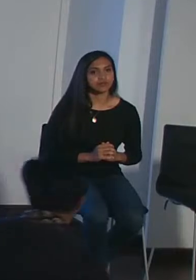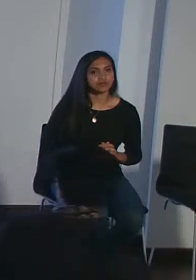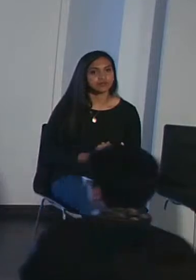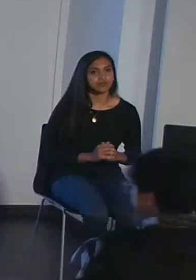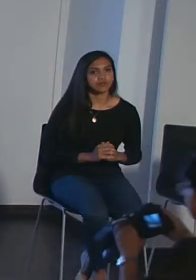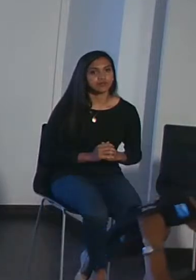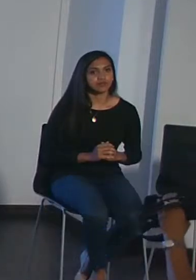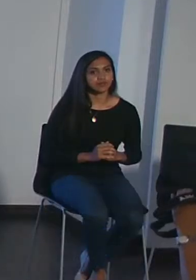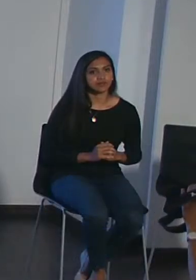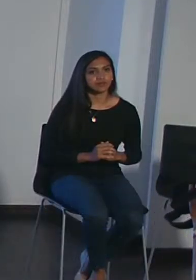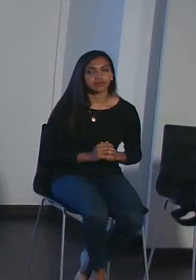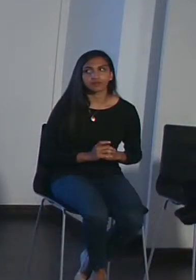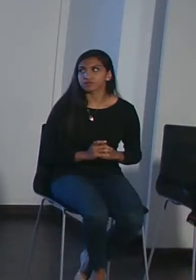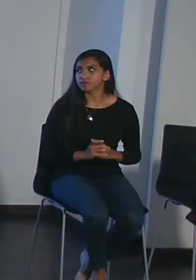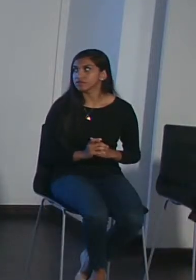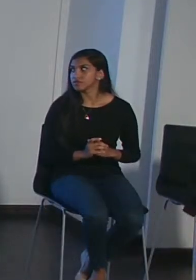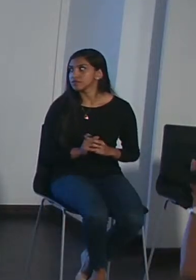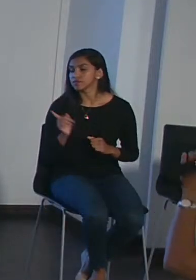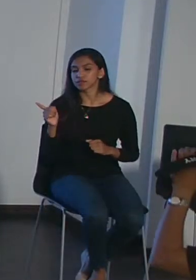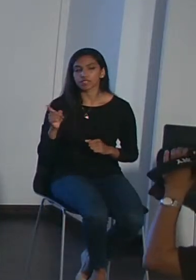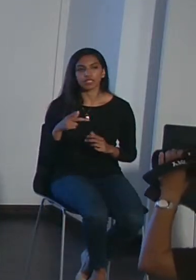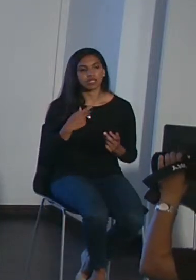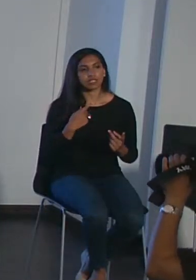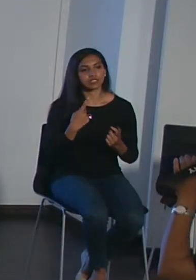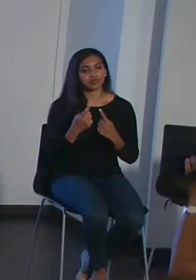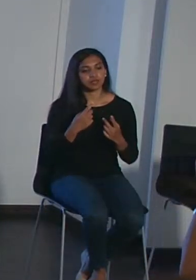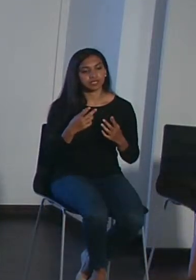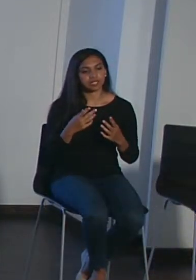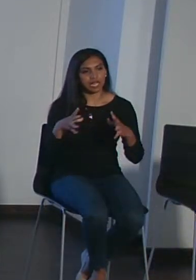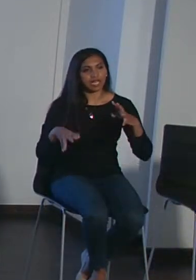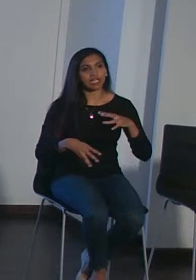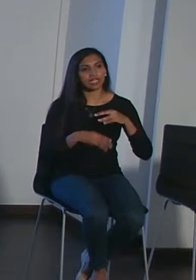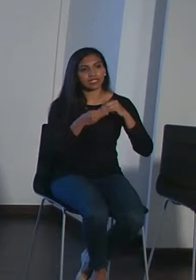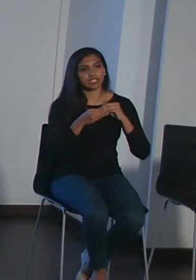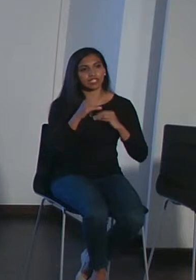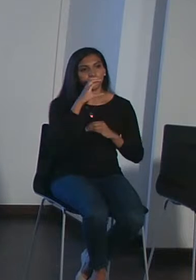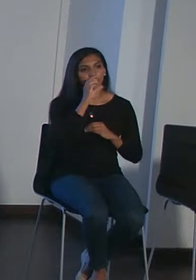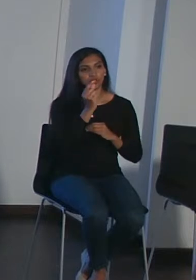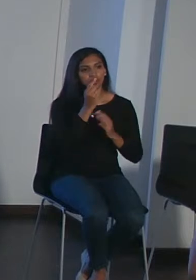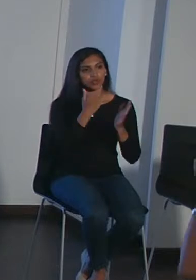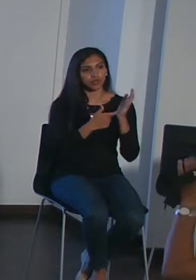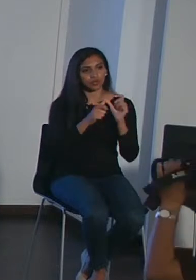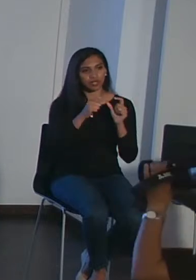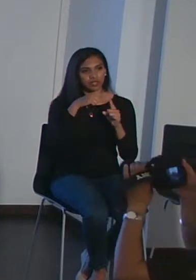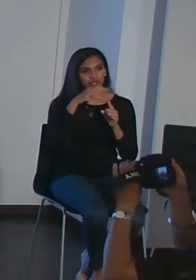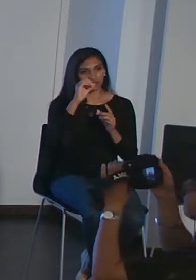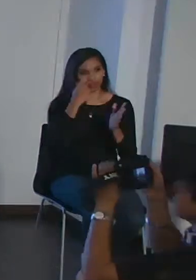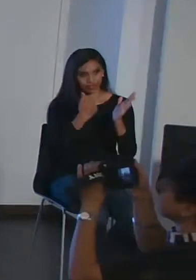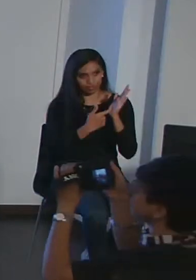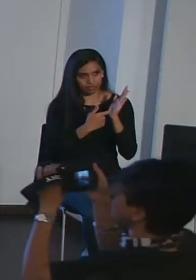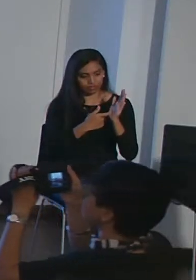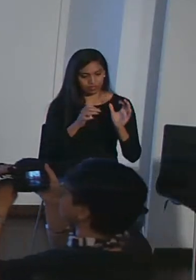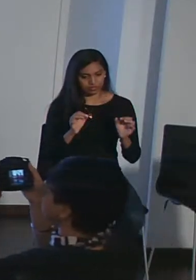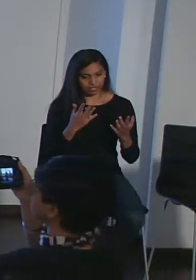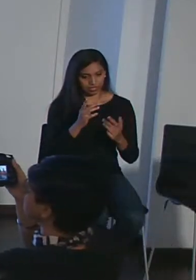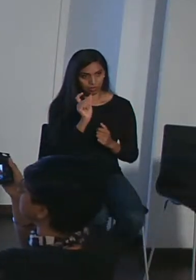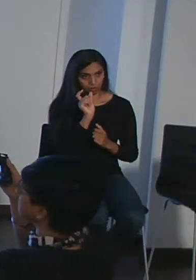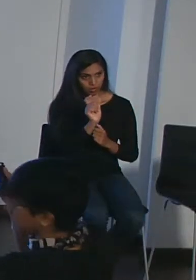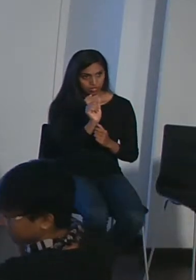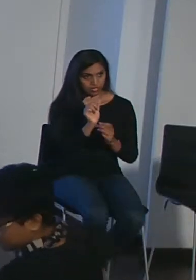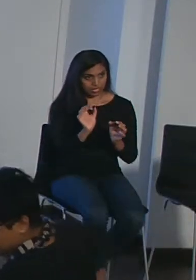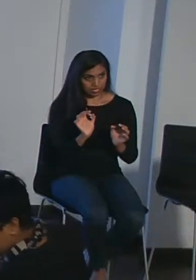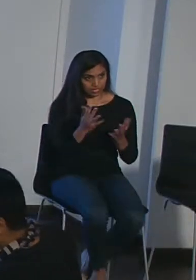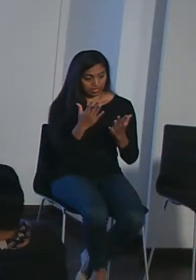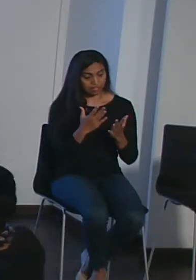I think just picking up from what you said about where curating started and cura as a word just meaning care to start